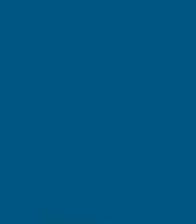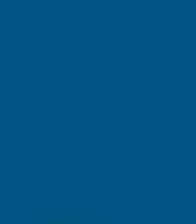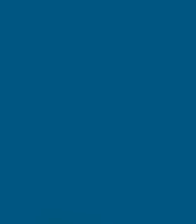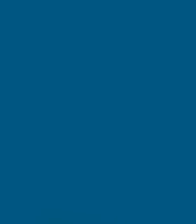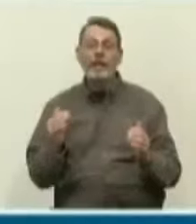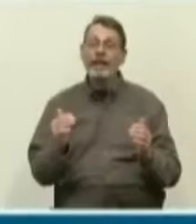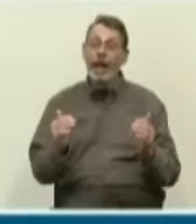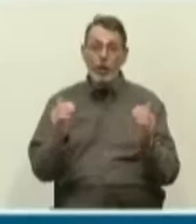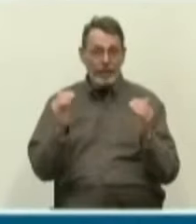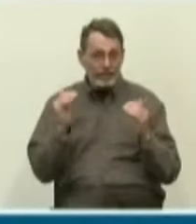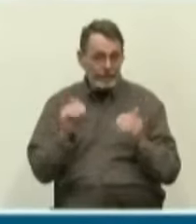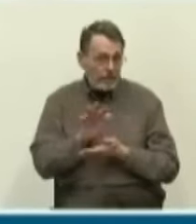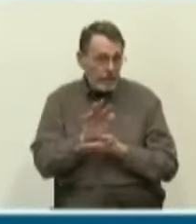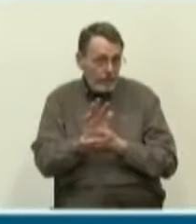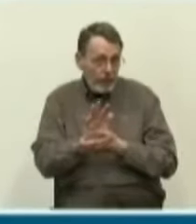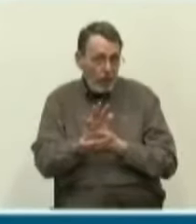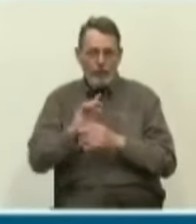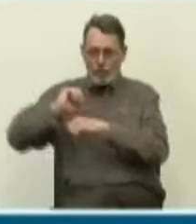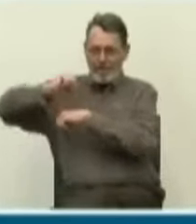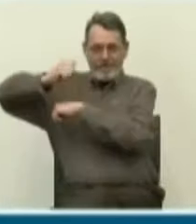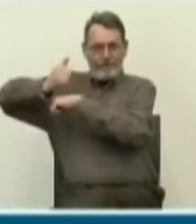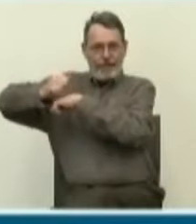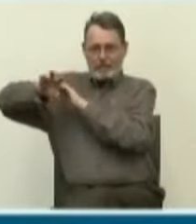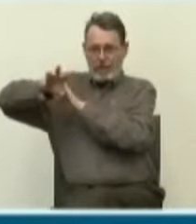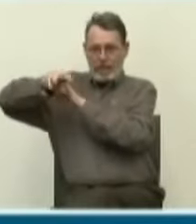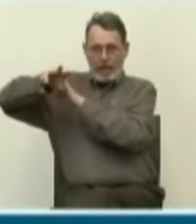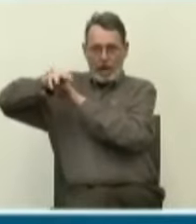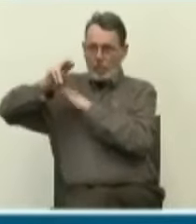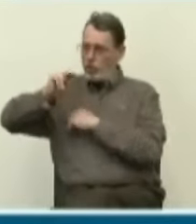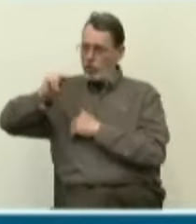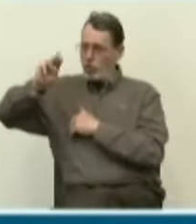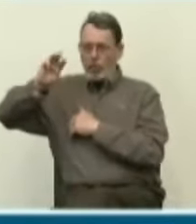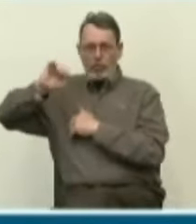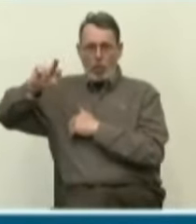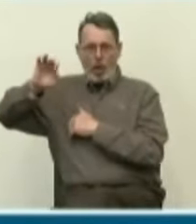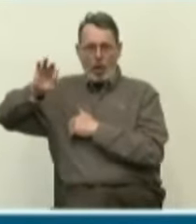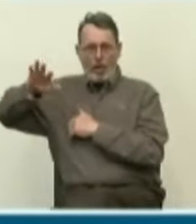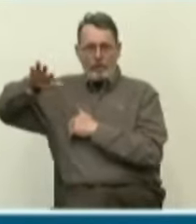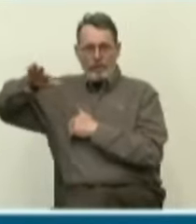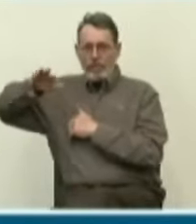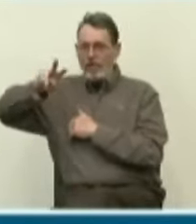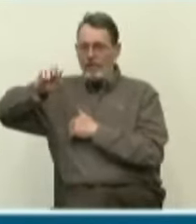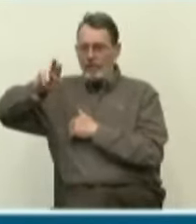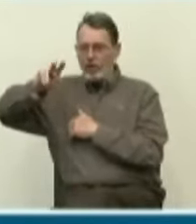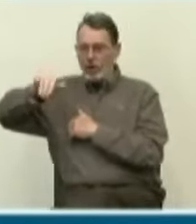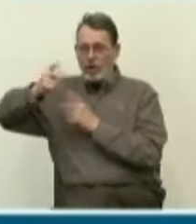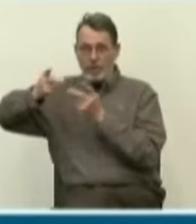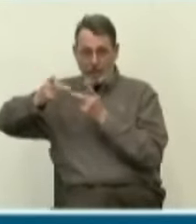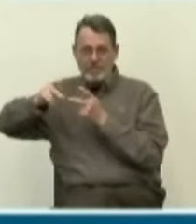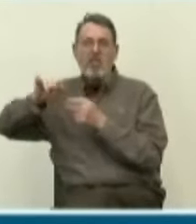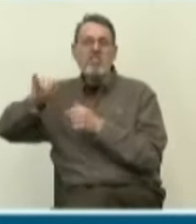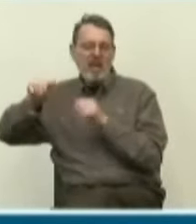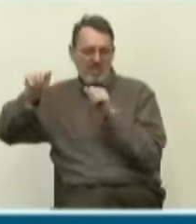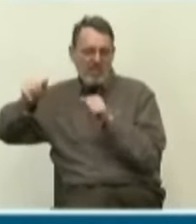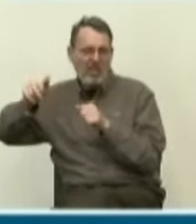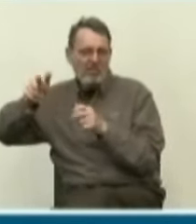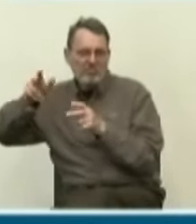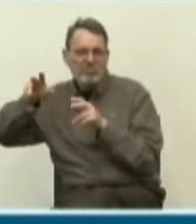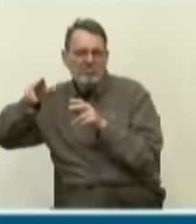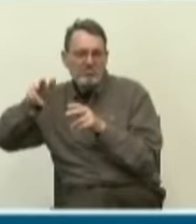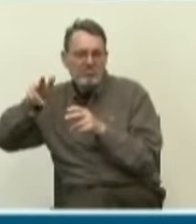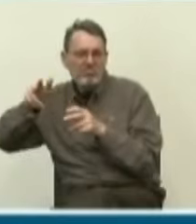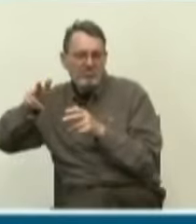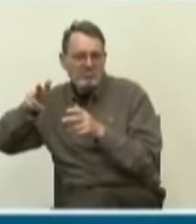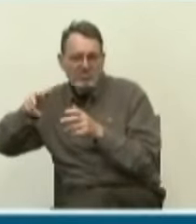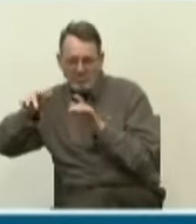The next video is from a fixed camera on the north wall of Varney Place. This video captures audio of the officer-involved shooting incident